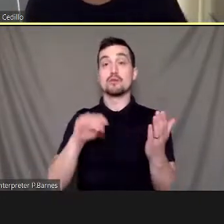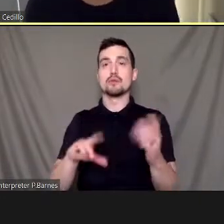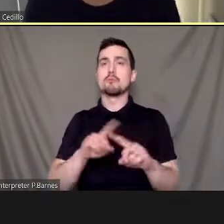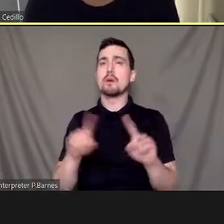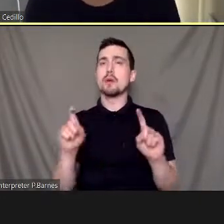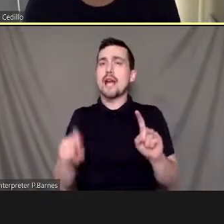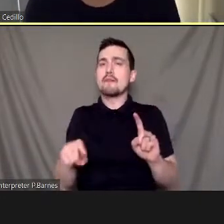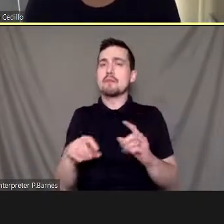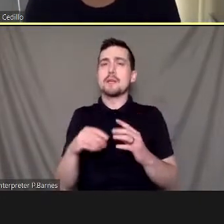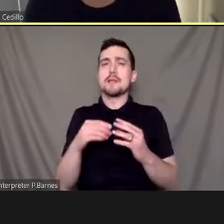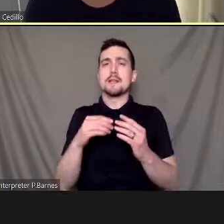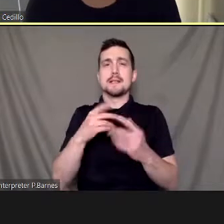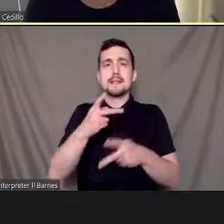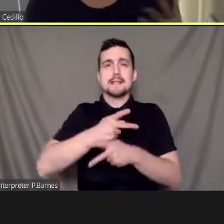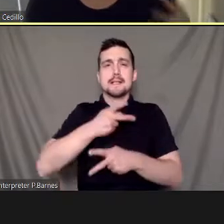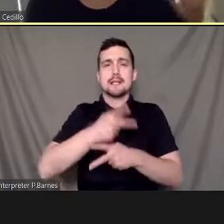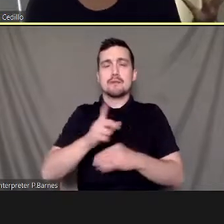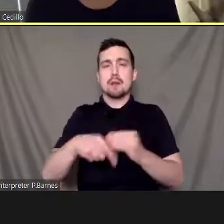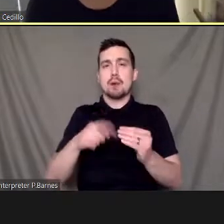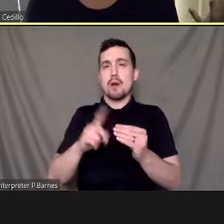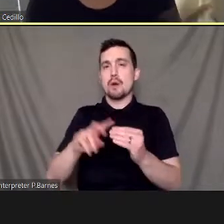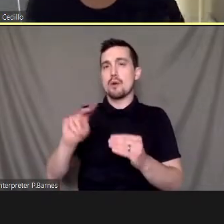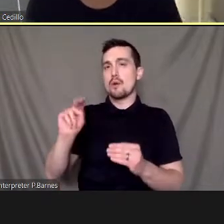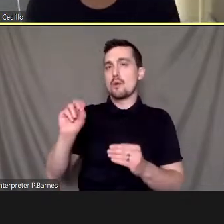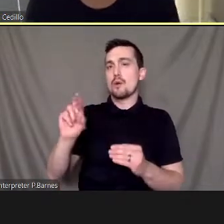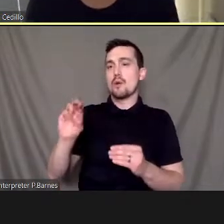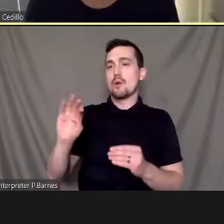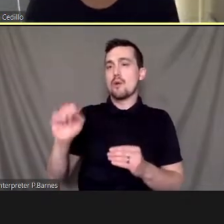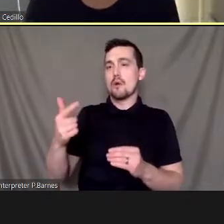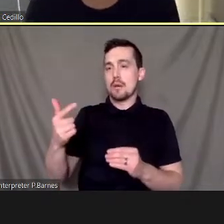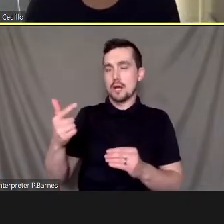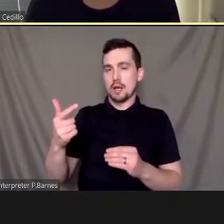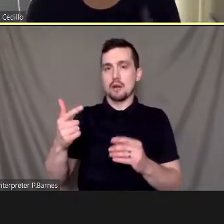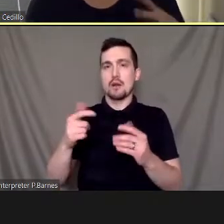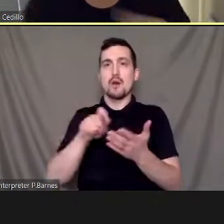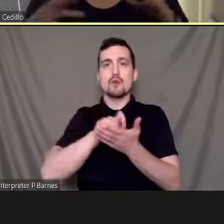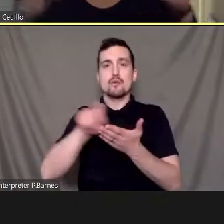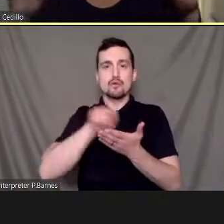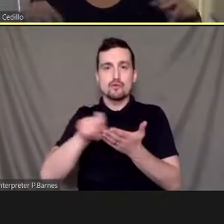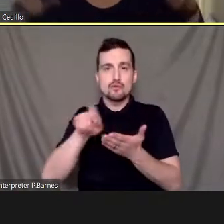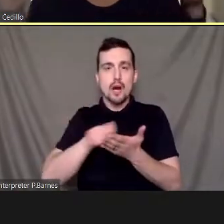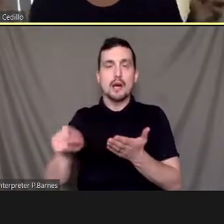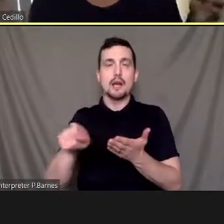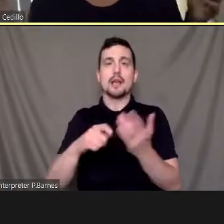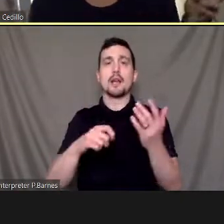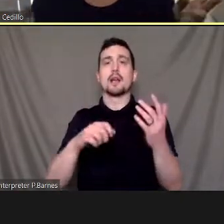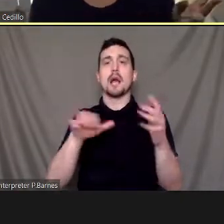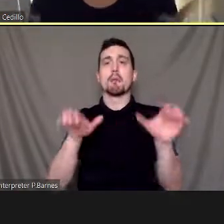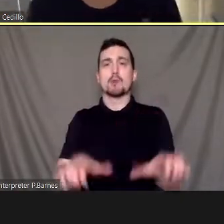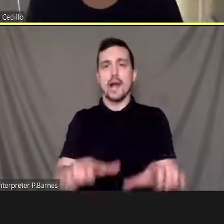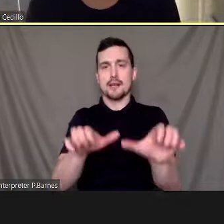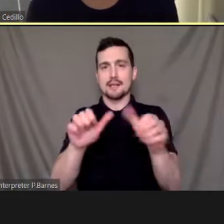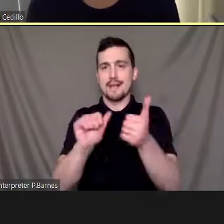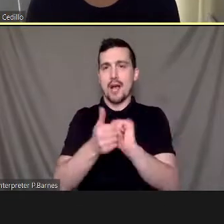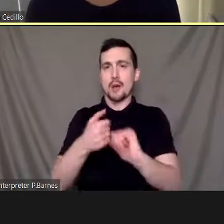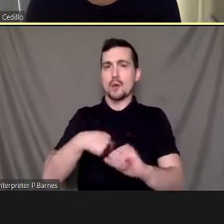about norming writing practices too, right? When it comes to how to best assist